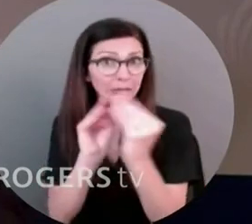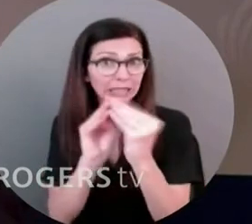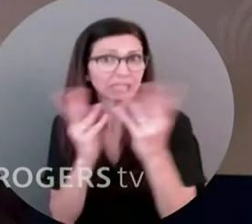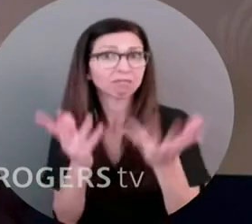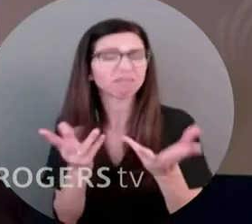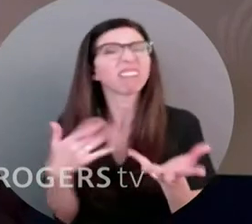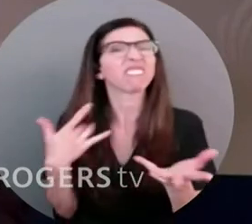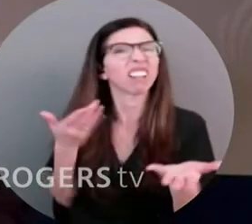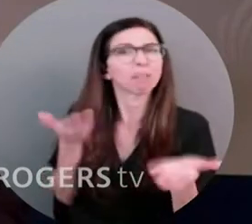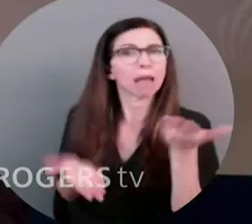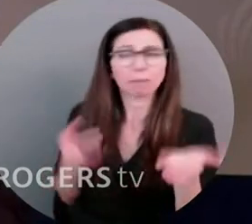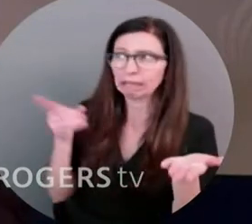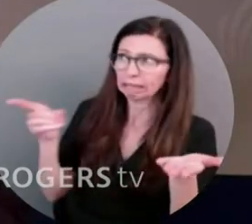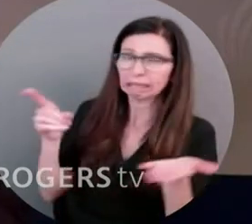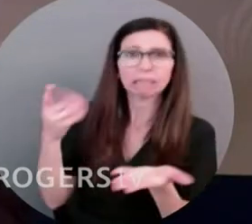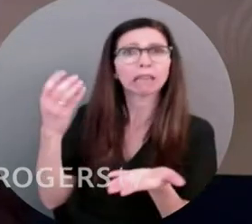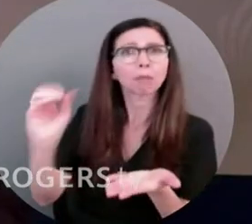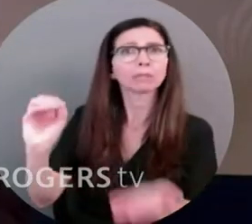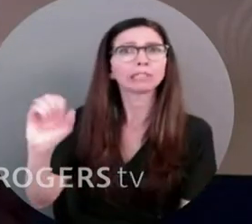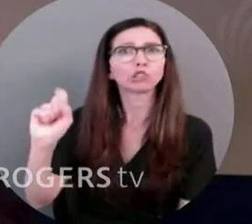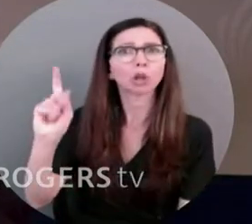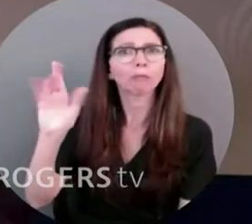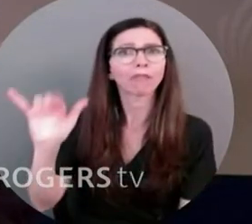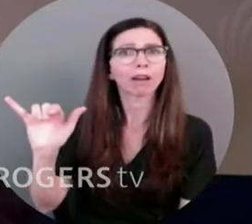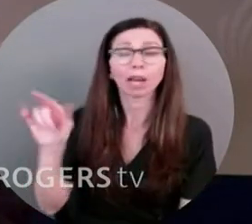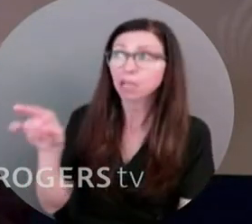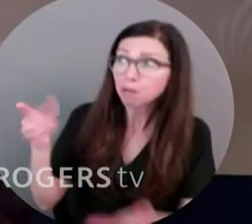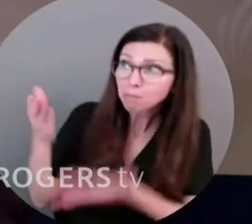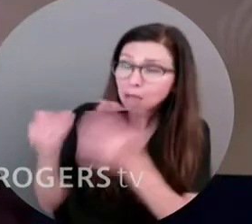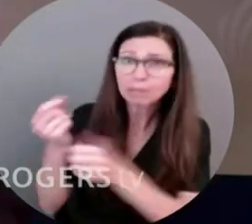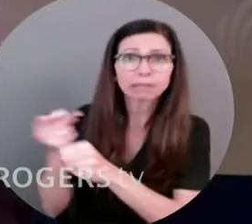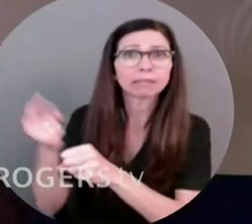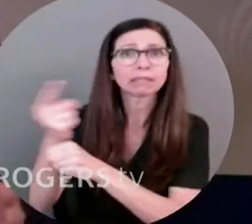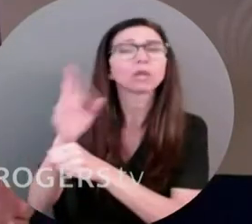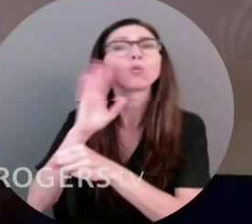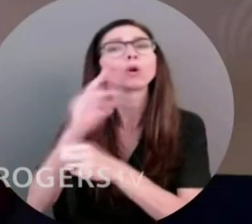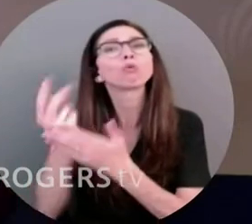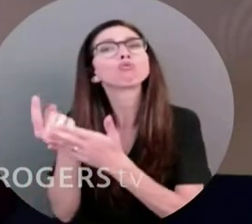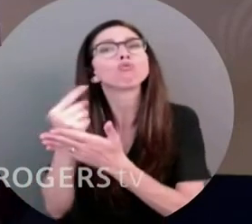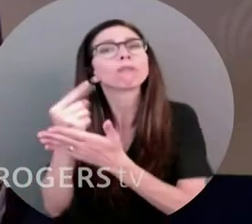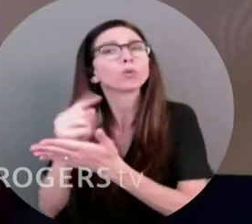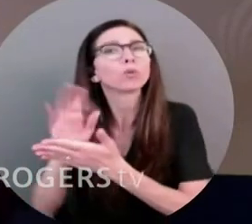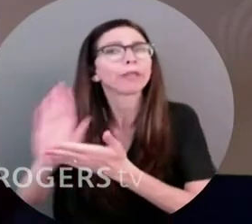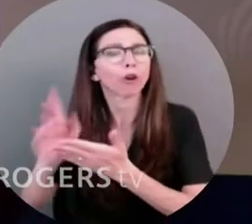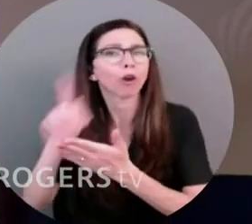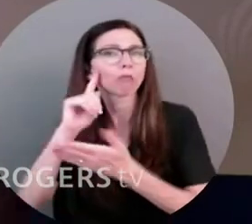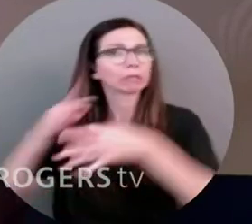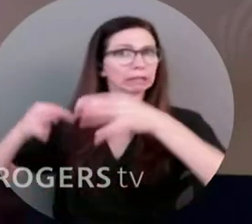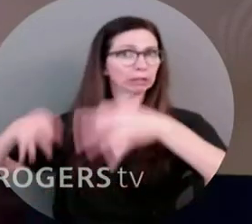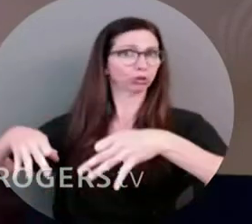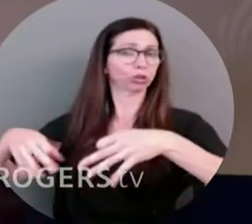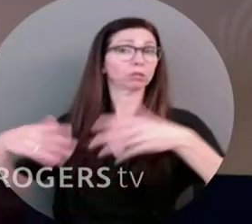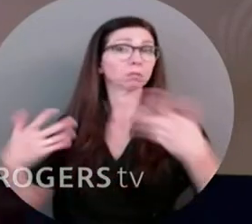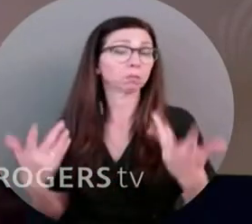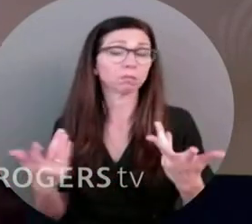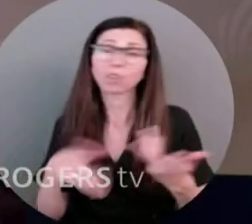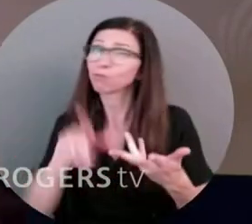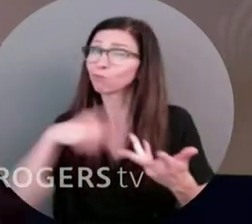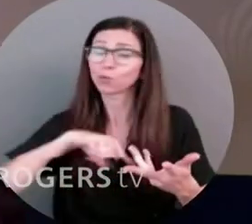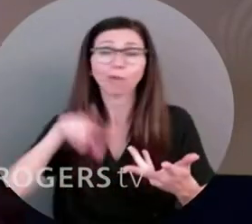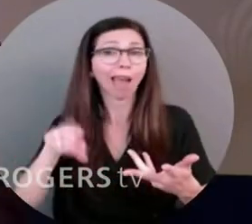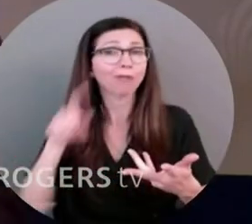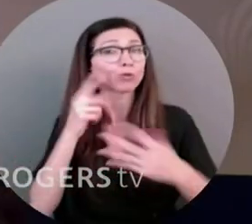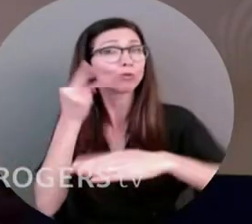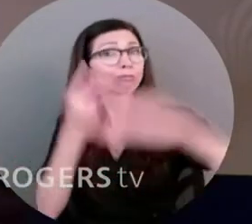think we have to be in step with the reality of post-COVID-19, how we are going to plan our downtowns and